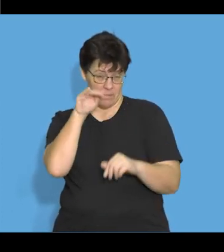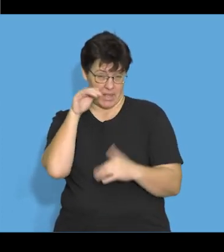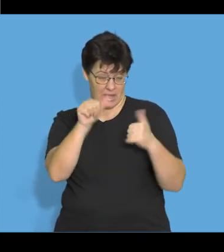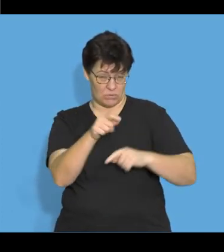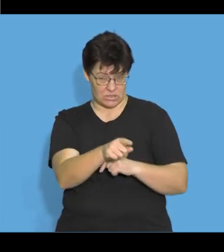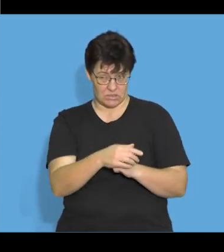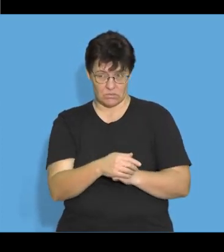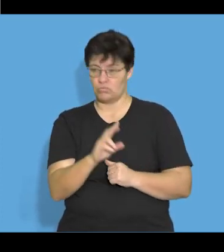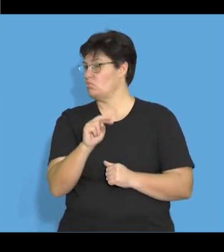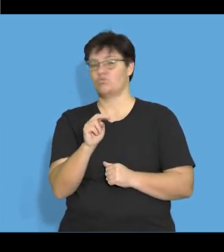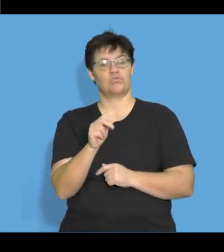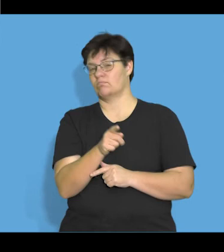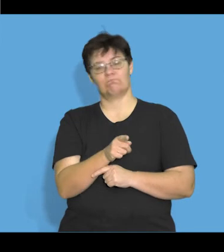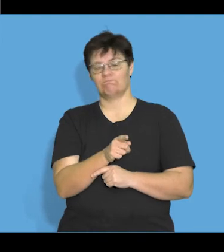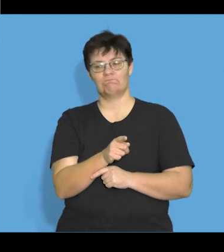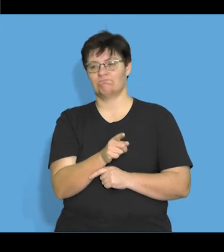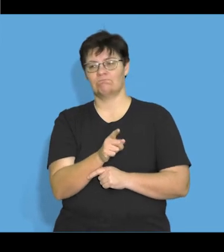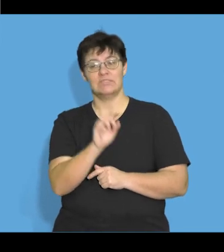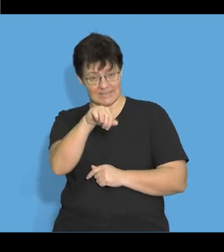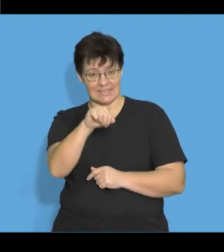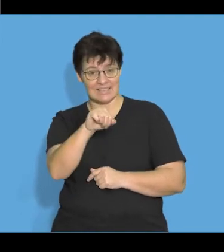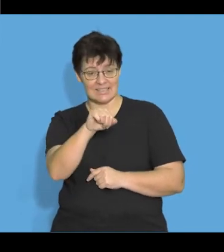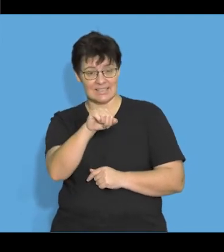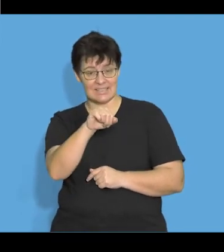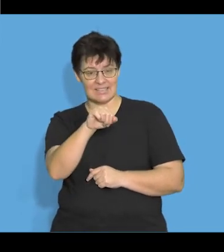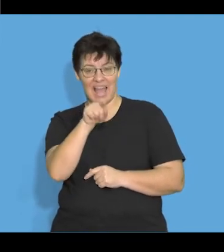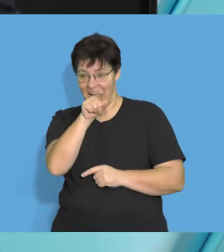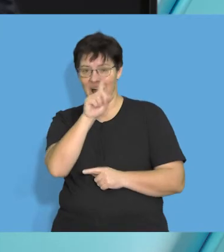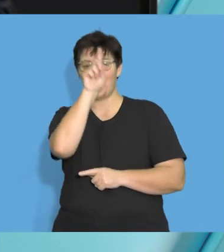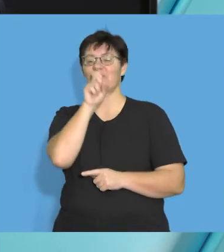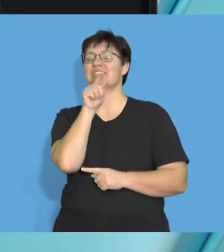Are we? No. Let's look. Yes, here's a classic question.